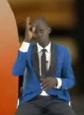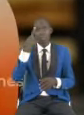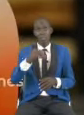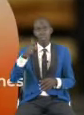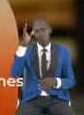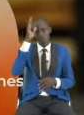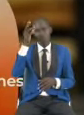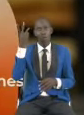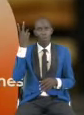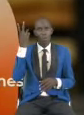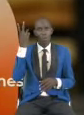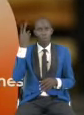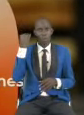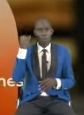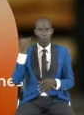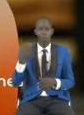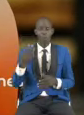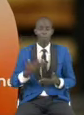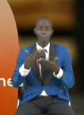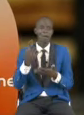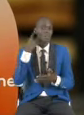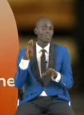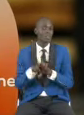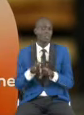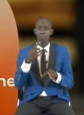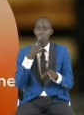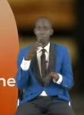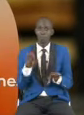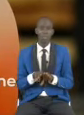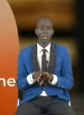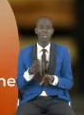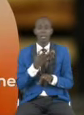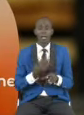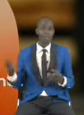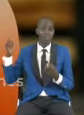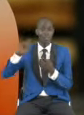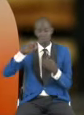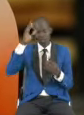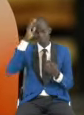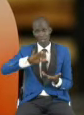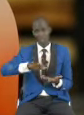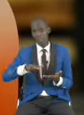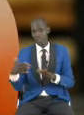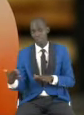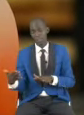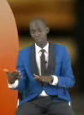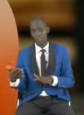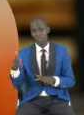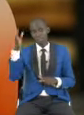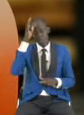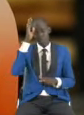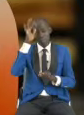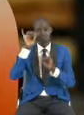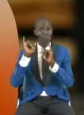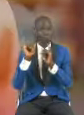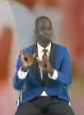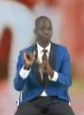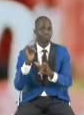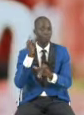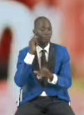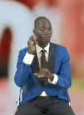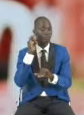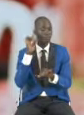born deaf and dumb. Until the father died, the father remained deaf and